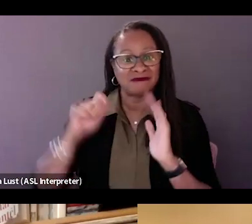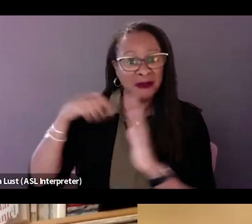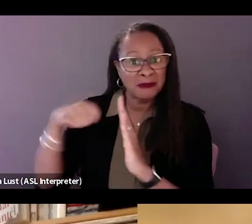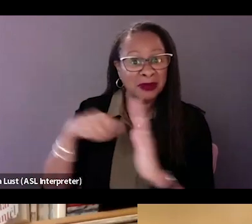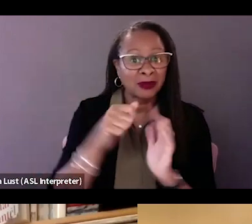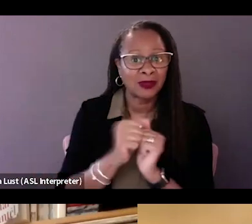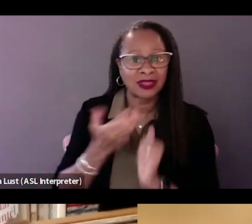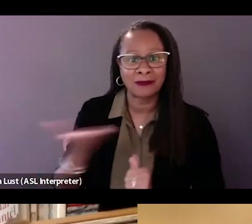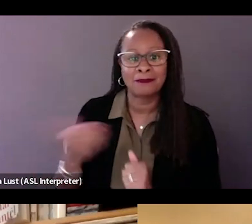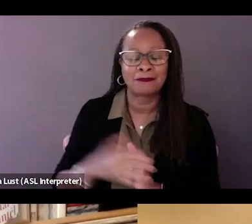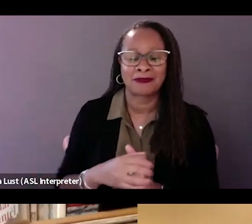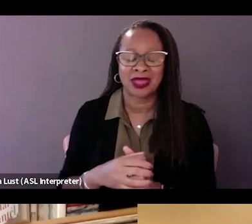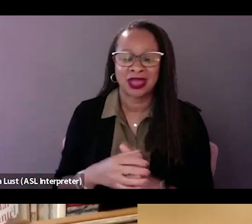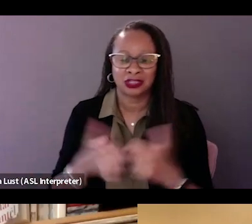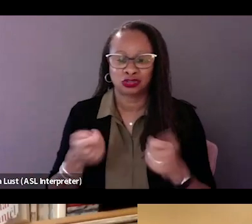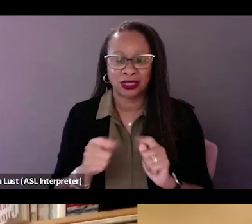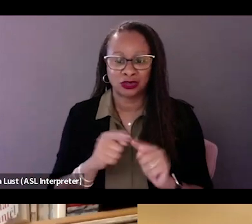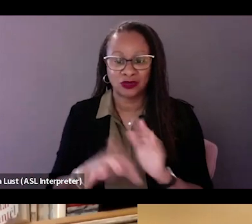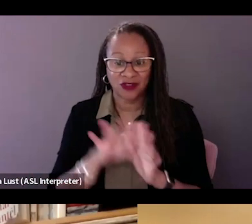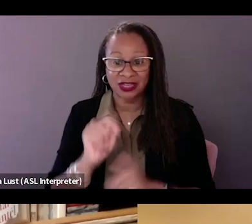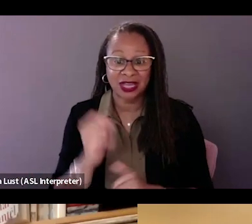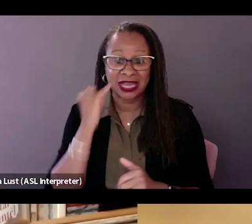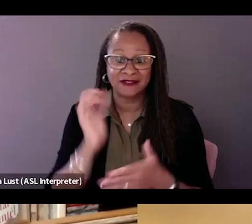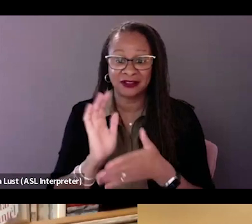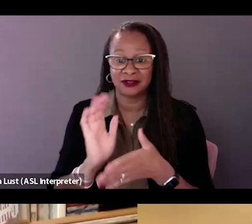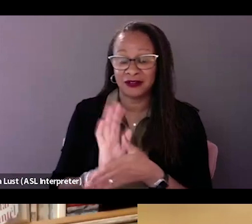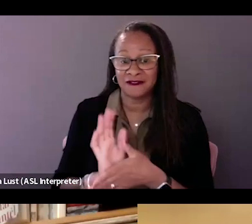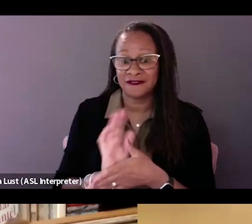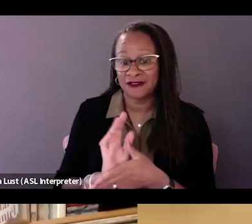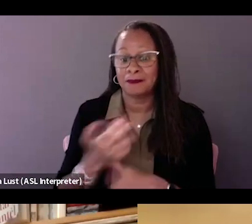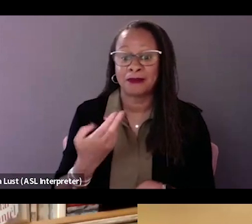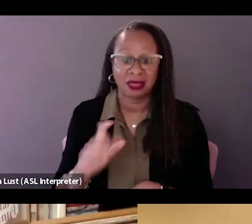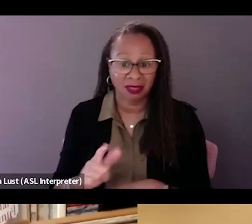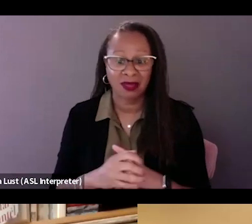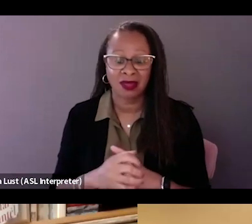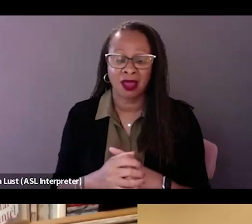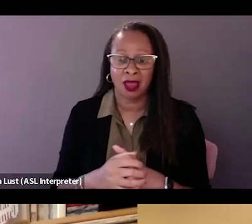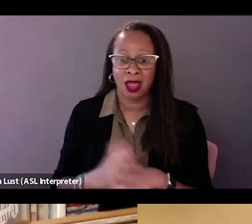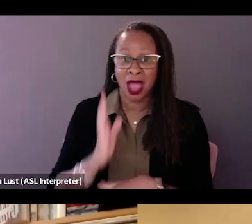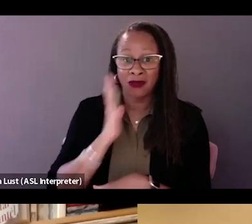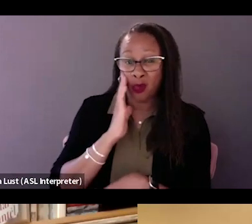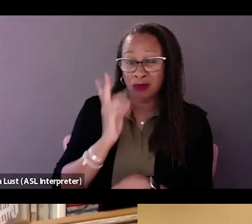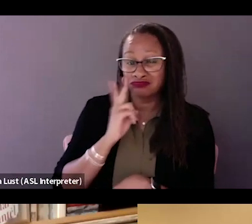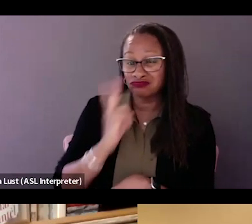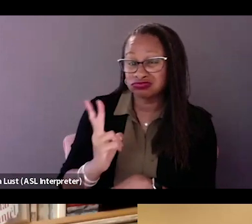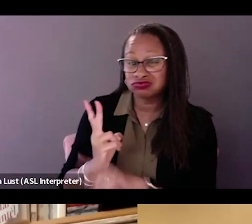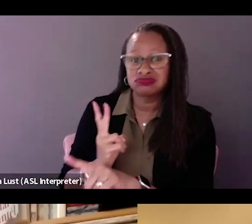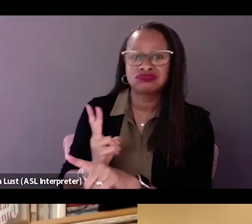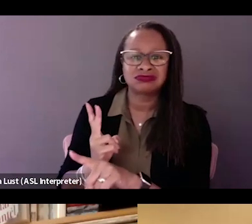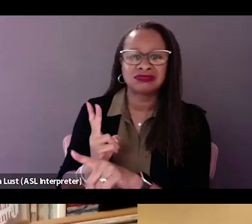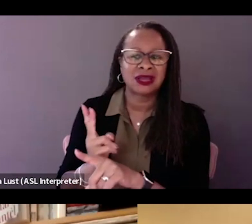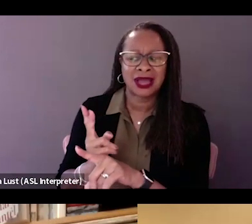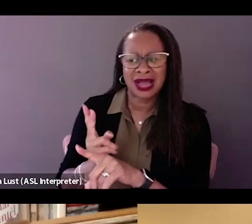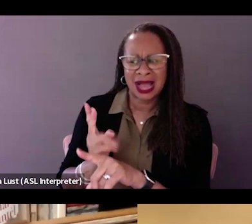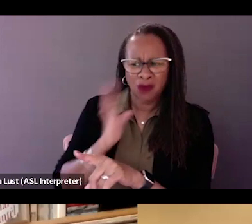and try and find out if there is a film here. I was aware of Ravish on TV, but you're never, as a filmmaker,